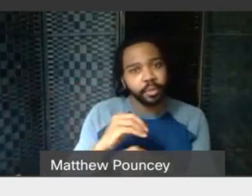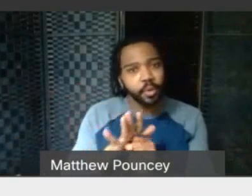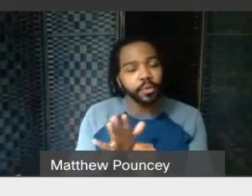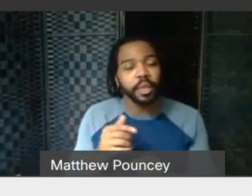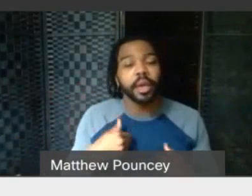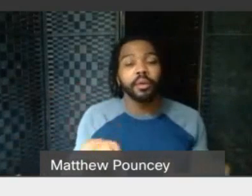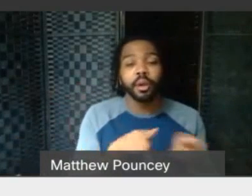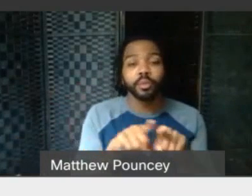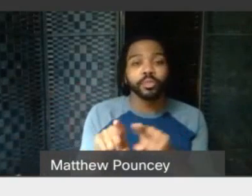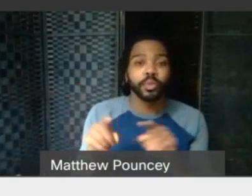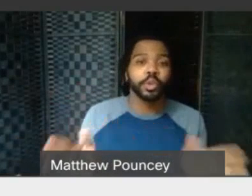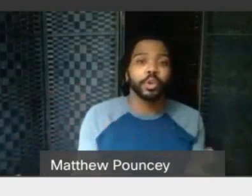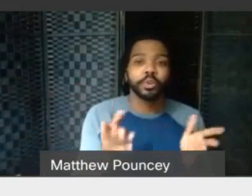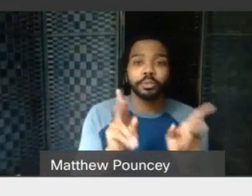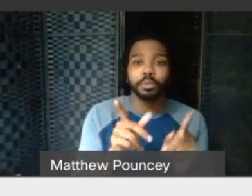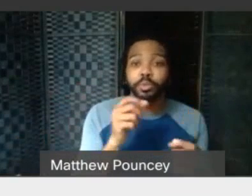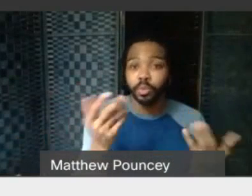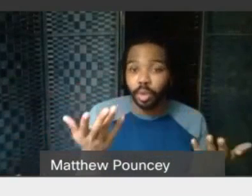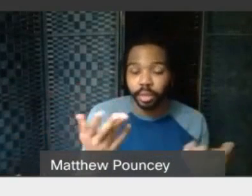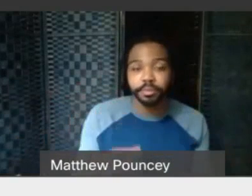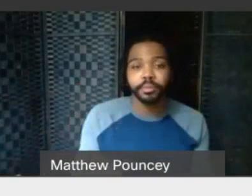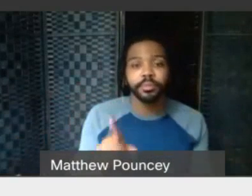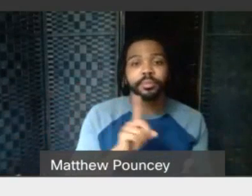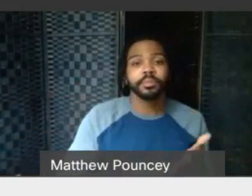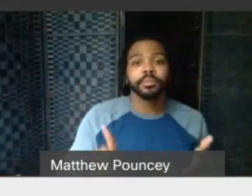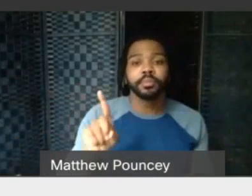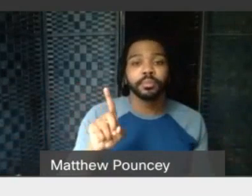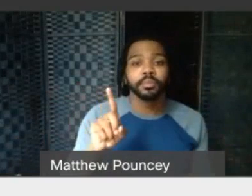I would also encourage people to go on the